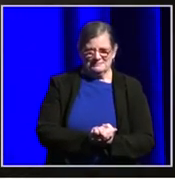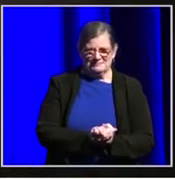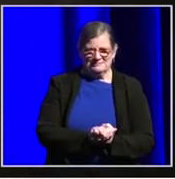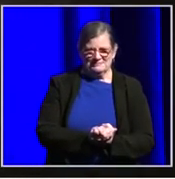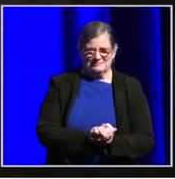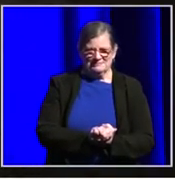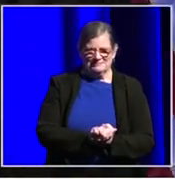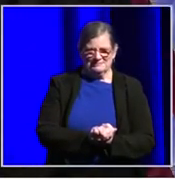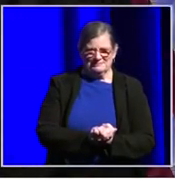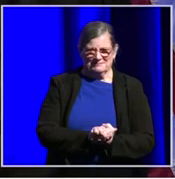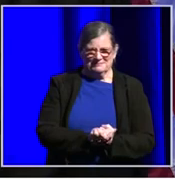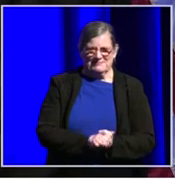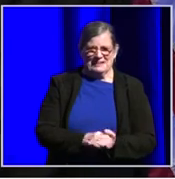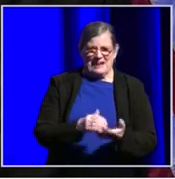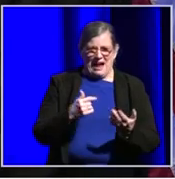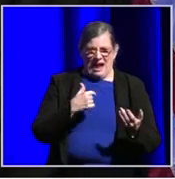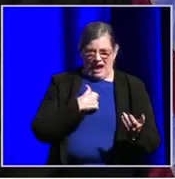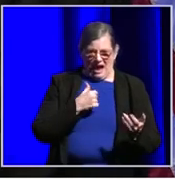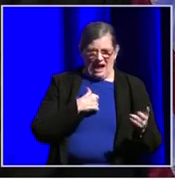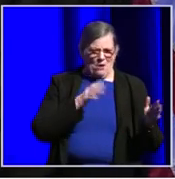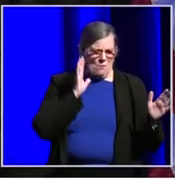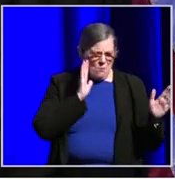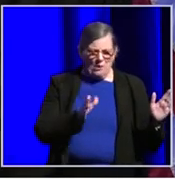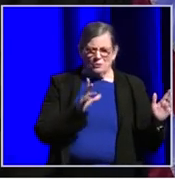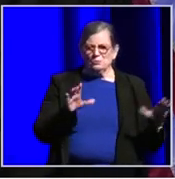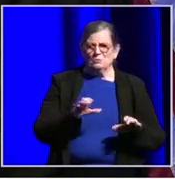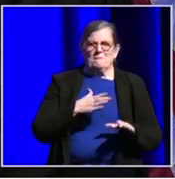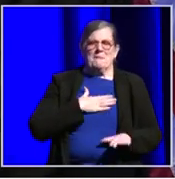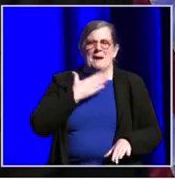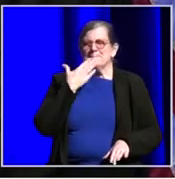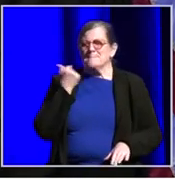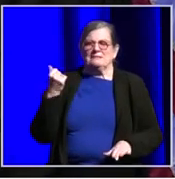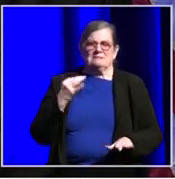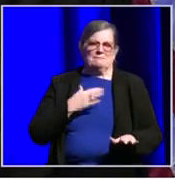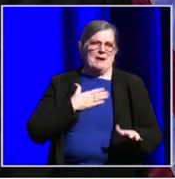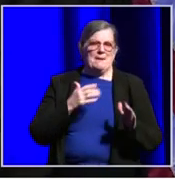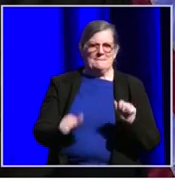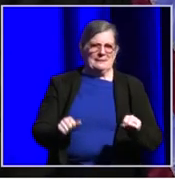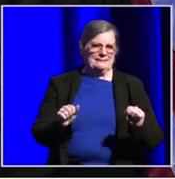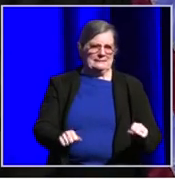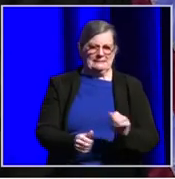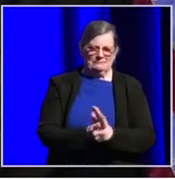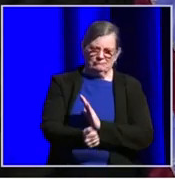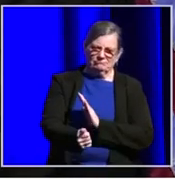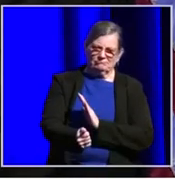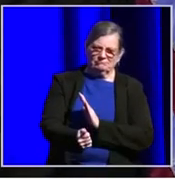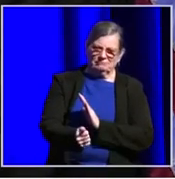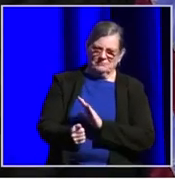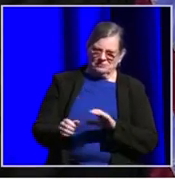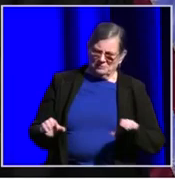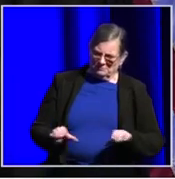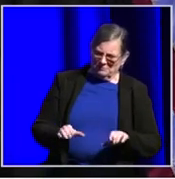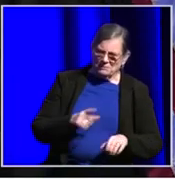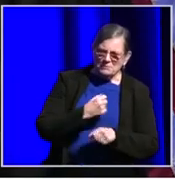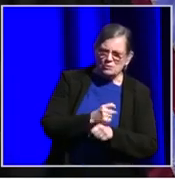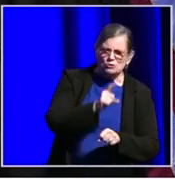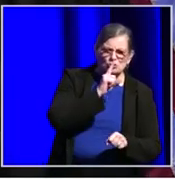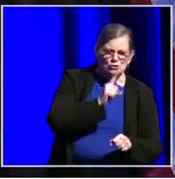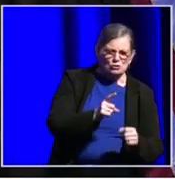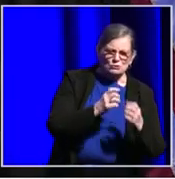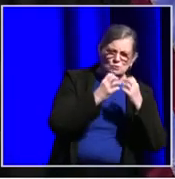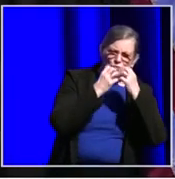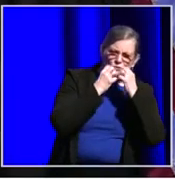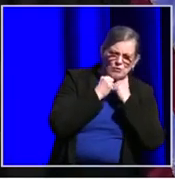Columbia. And I will, to the best of my ability. And I will, to the best of my ability. Preserve, protect,